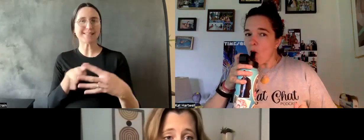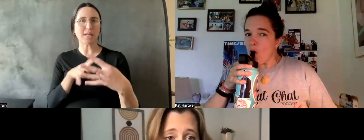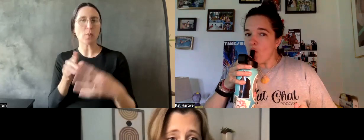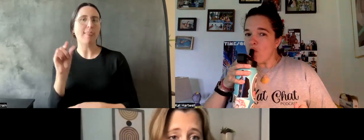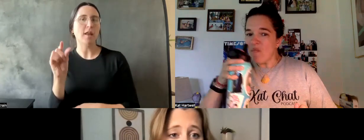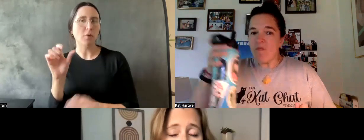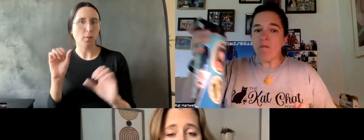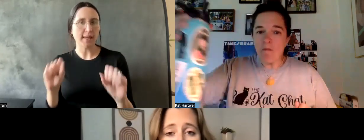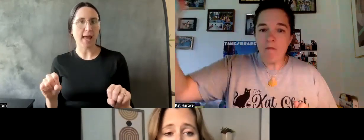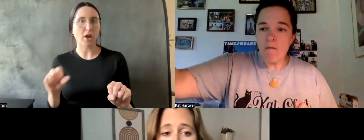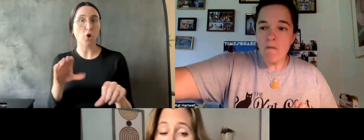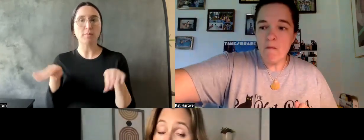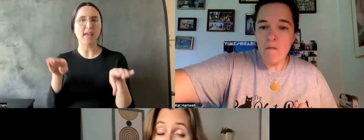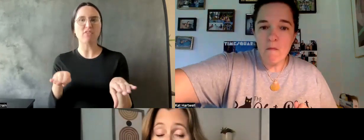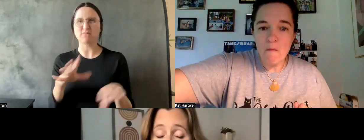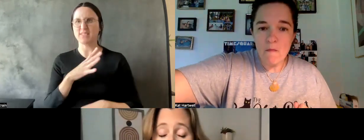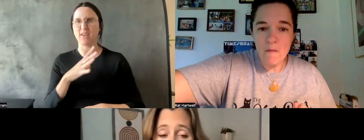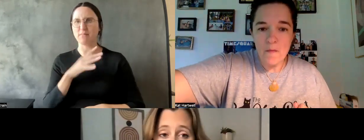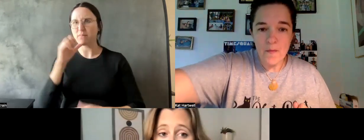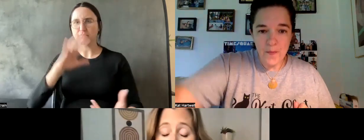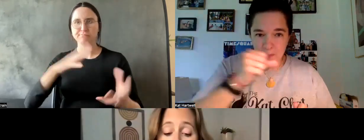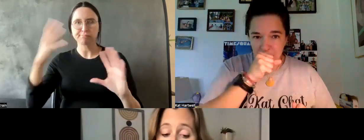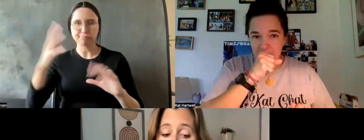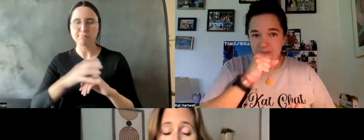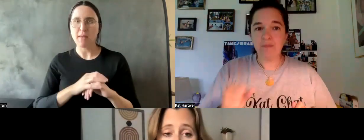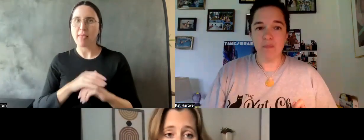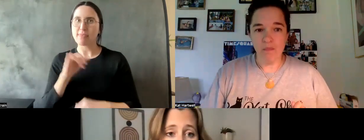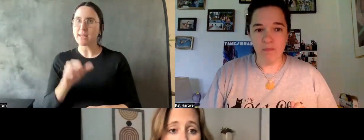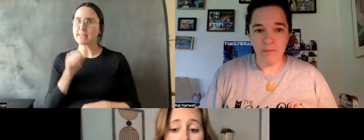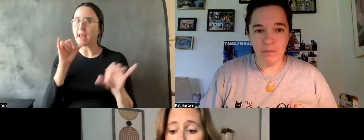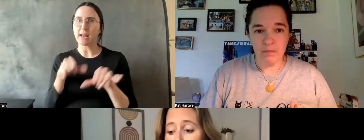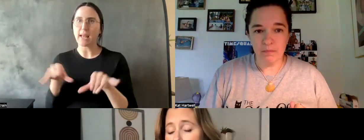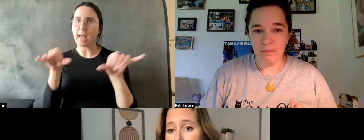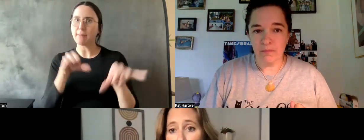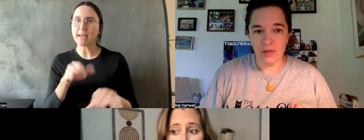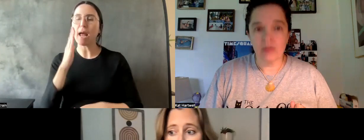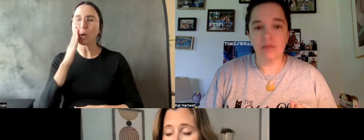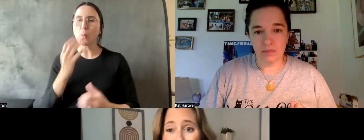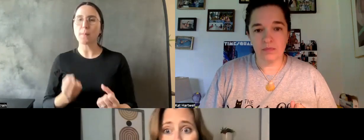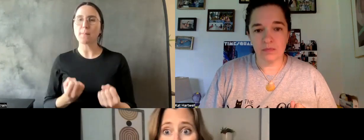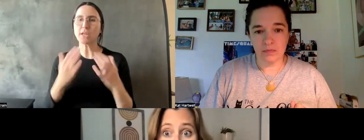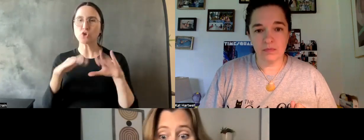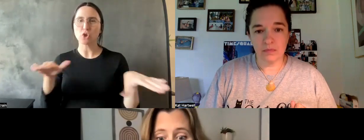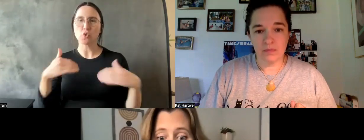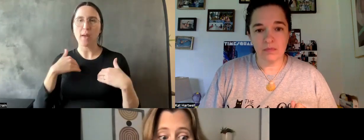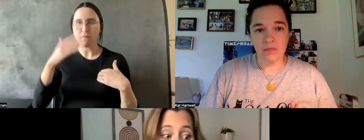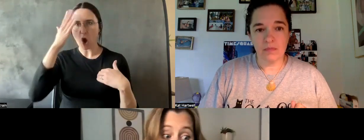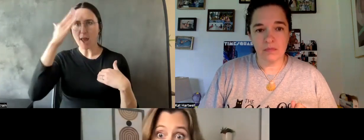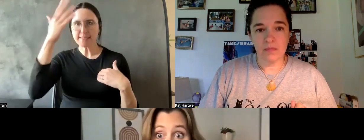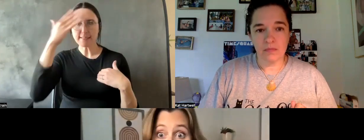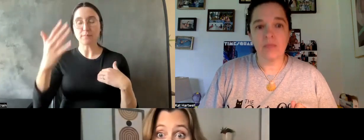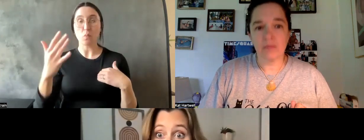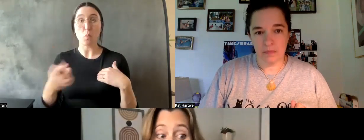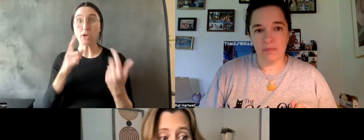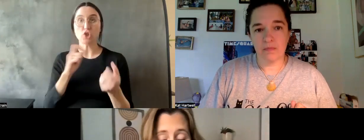her behavior. And that is not common. We've gotten very lucky that we can, especially with school being out now, like